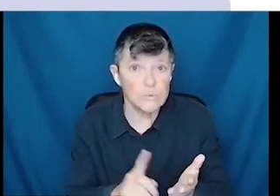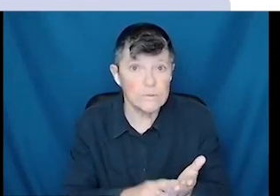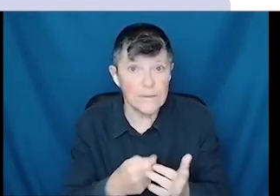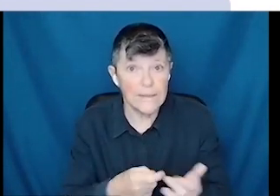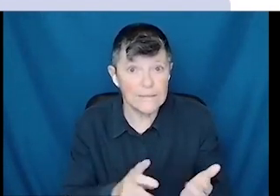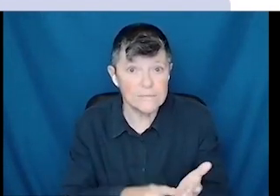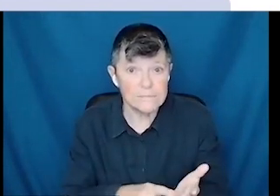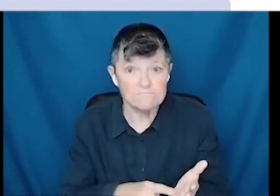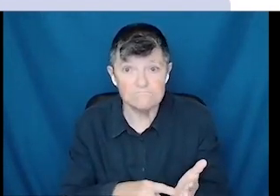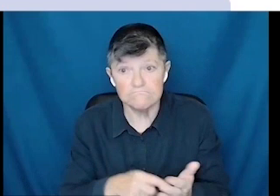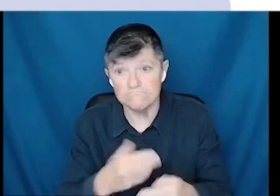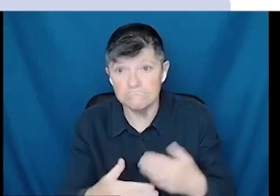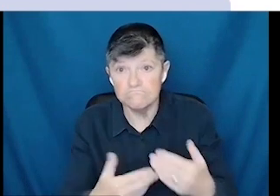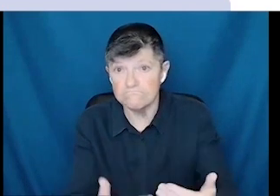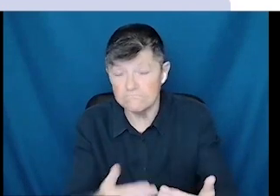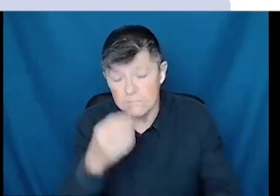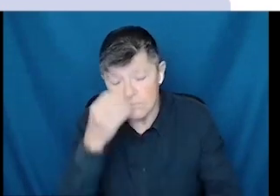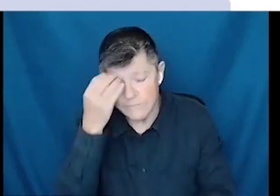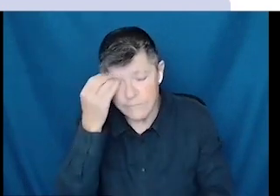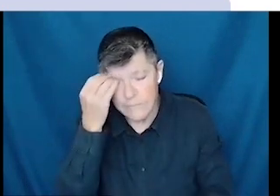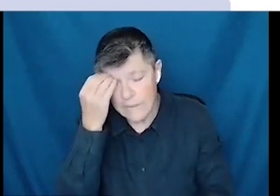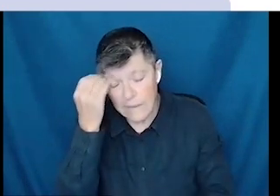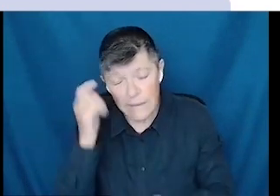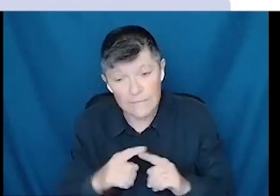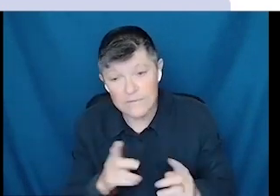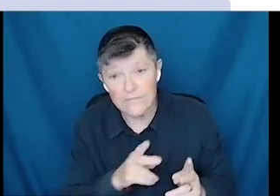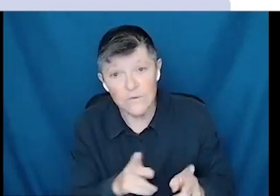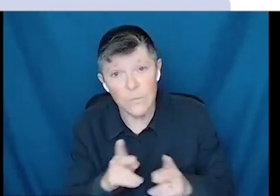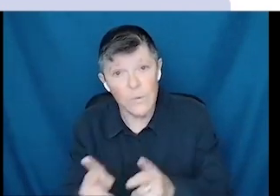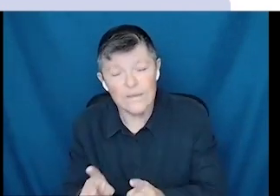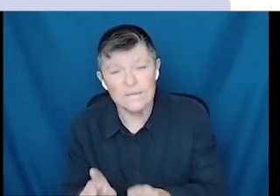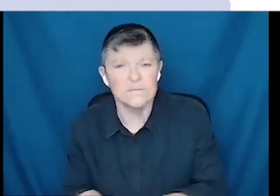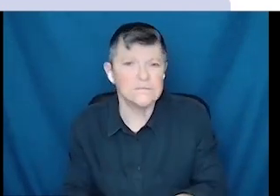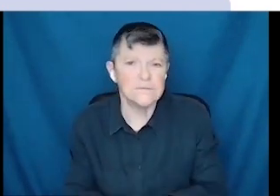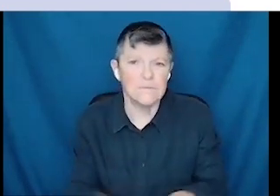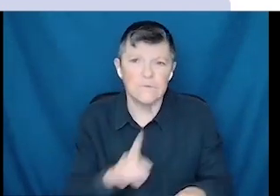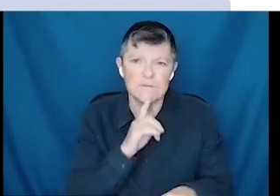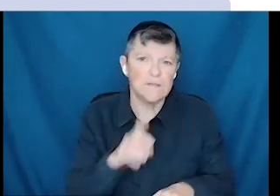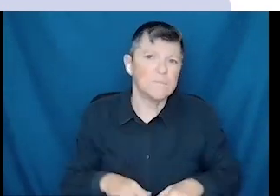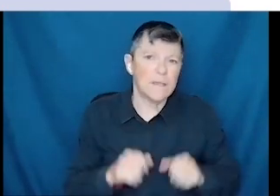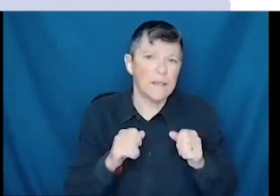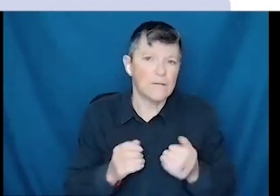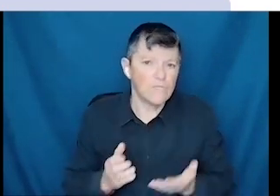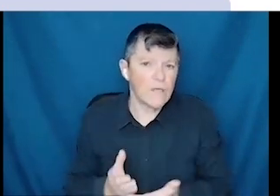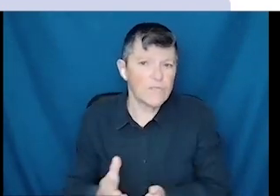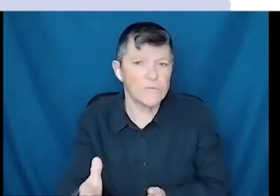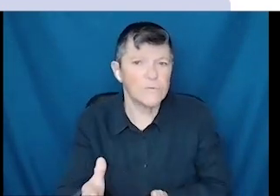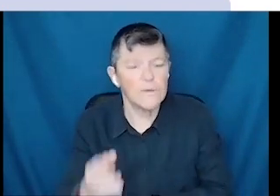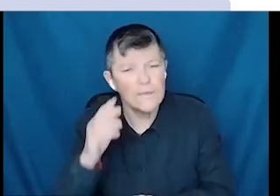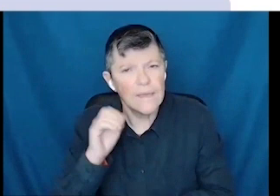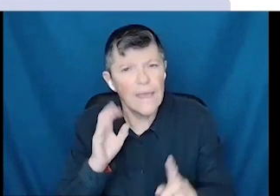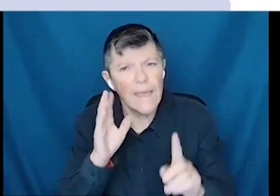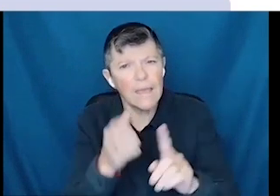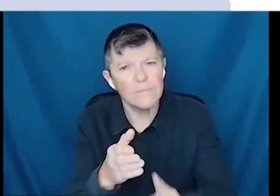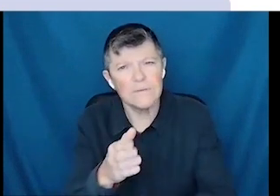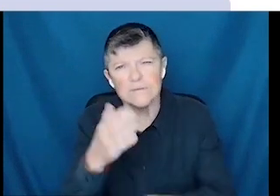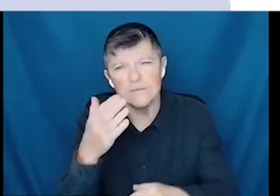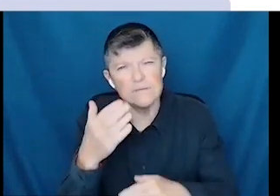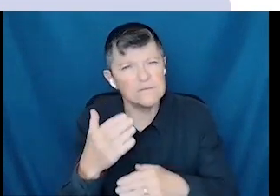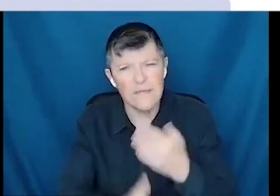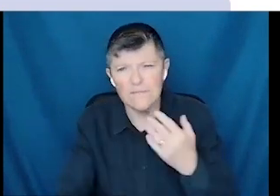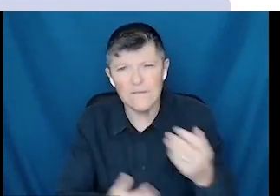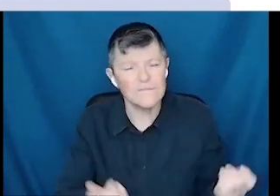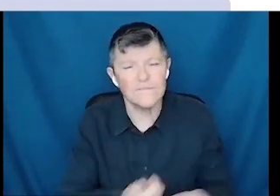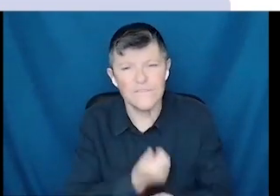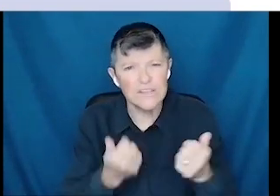ways. As we said at the beginning and throughout, the idea of the toolkit is that it's really never finished. The